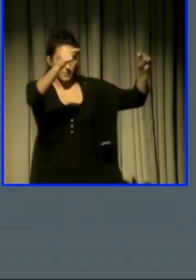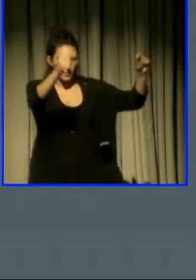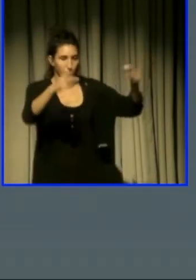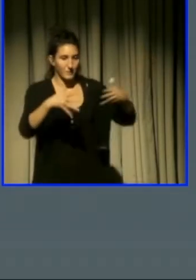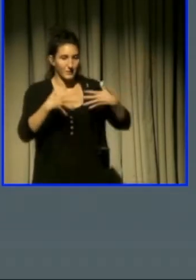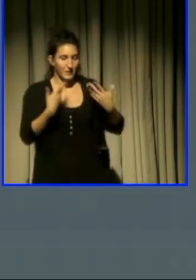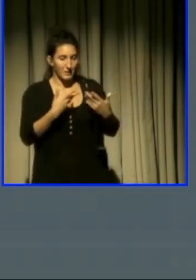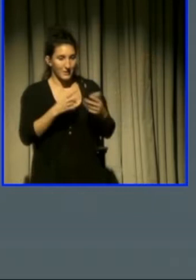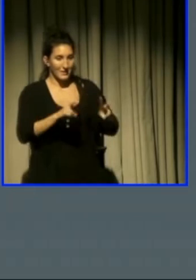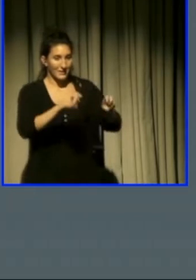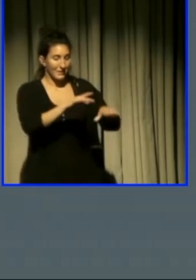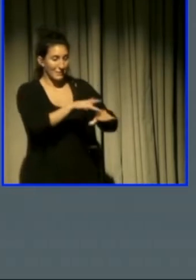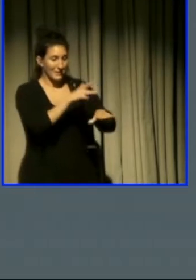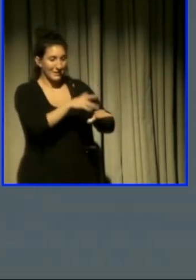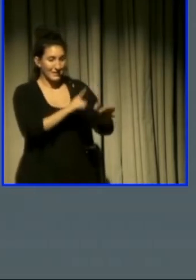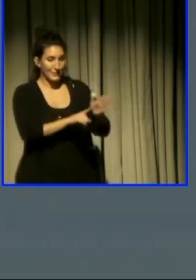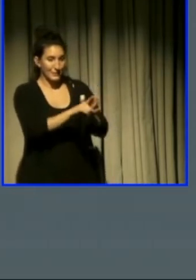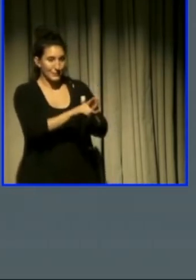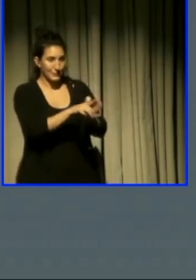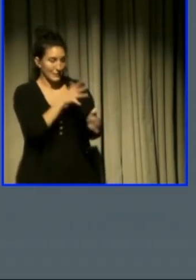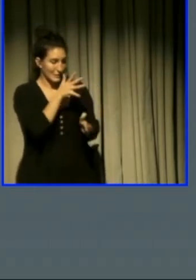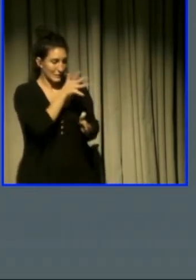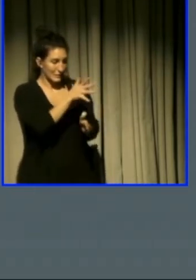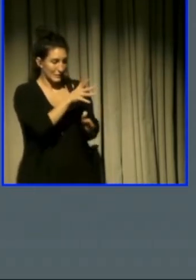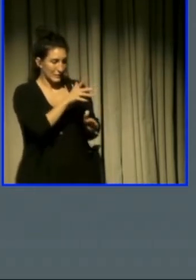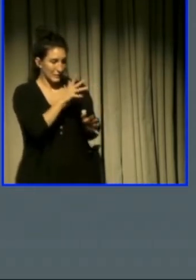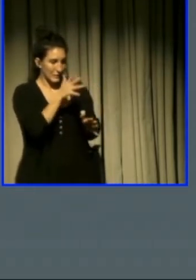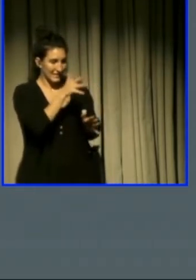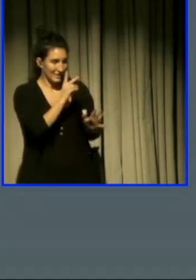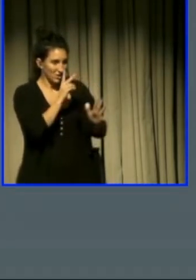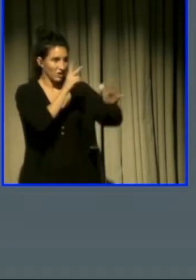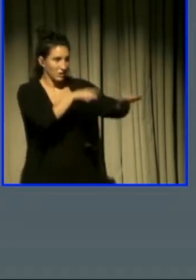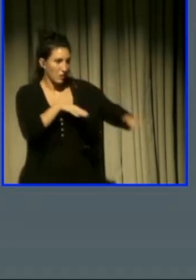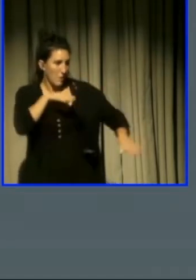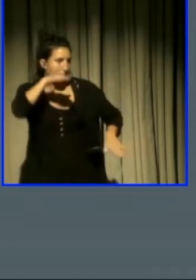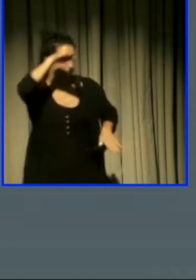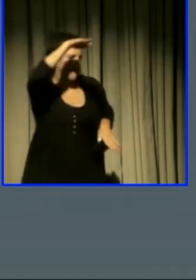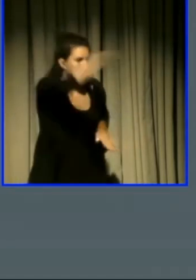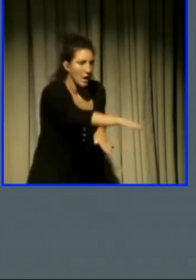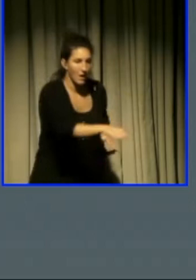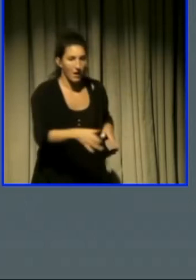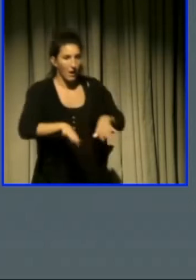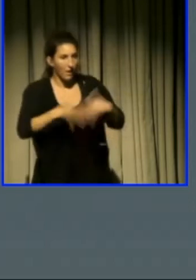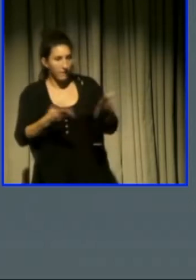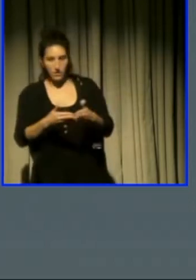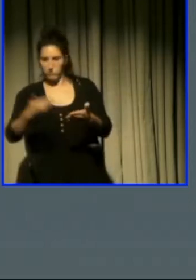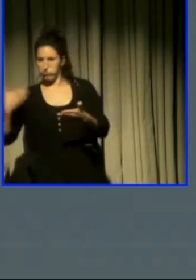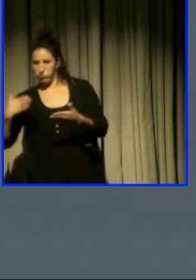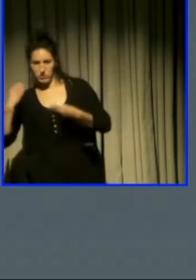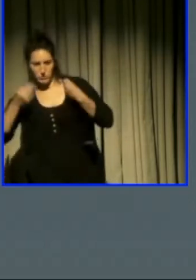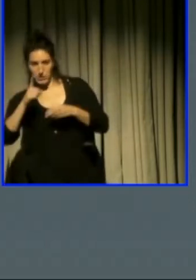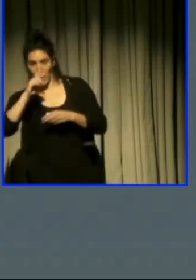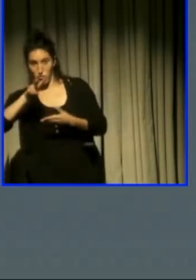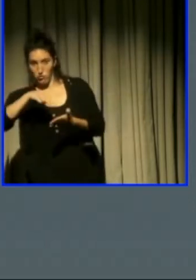in other words, digital trends that were forecast to happen in the next 5 to 7 years is happening right now.